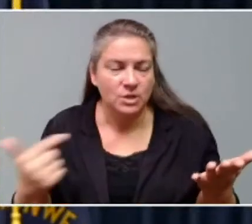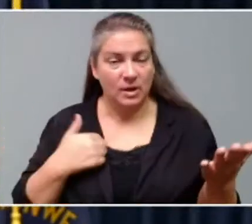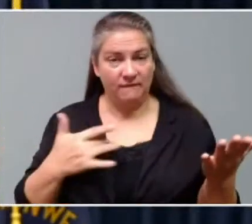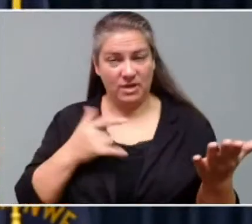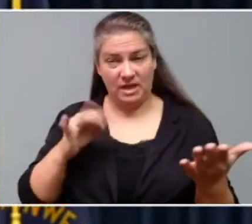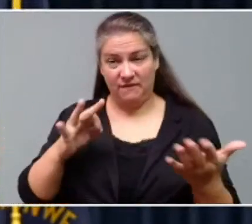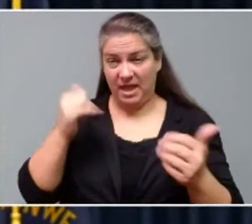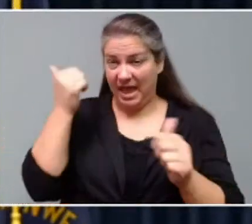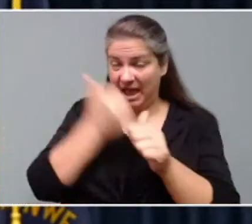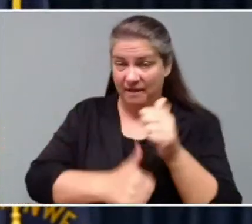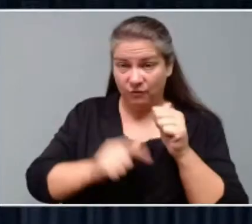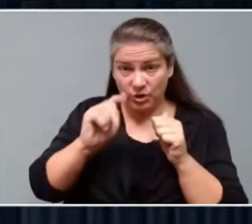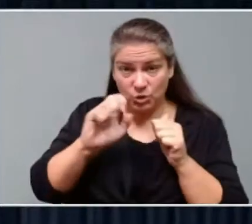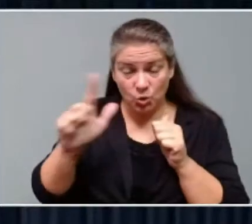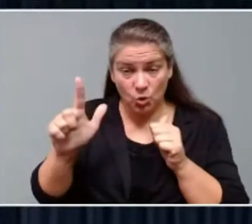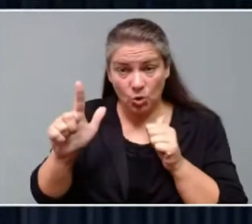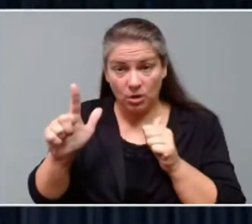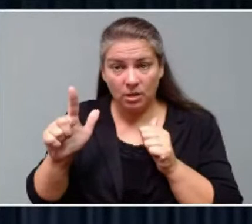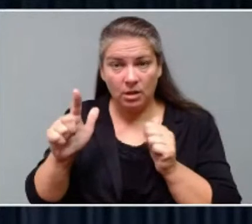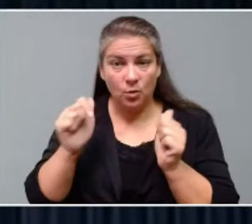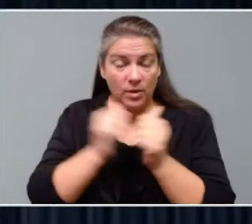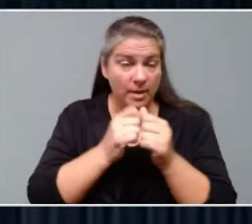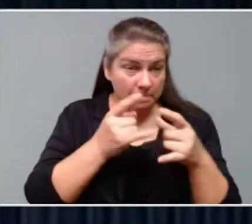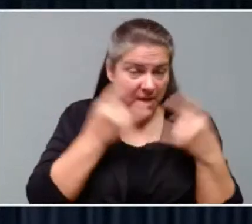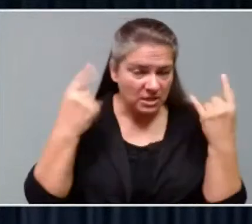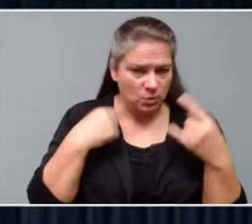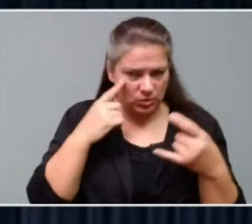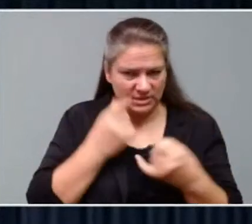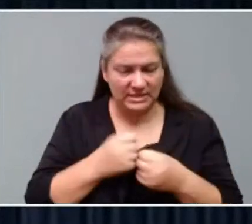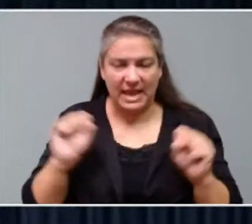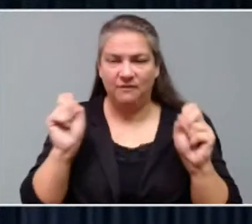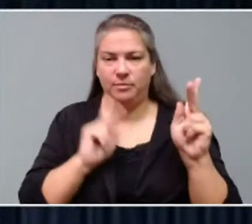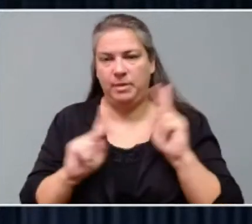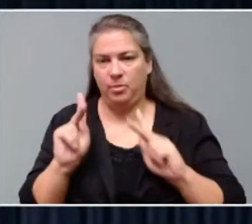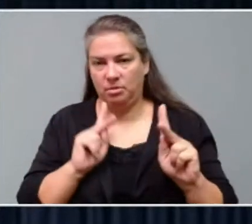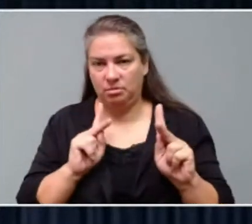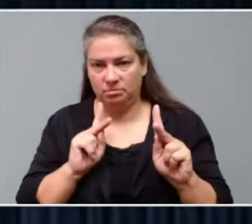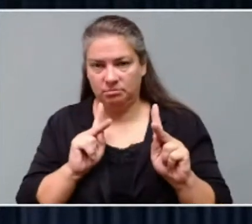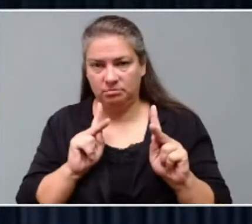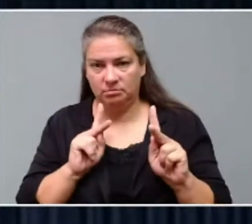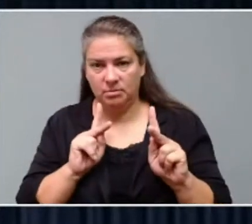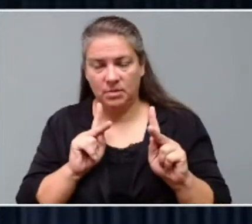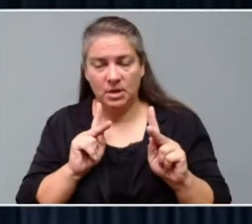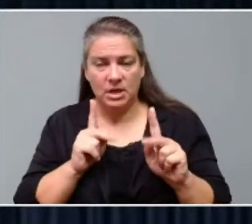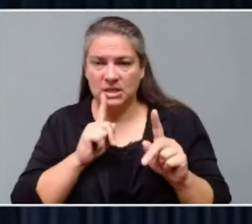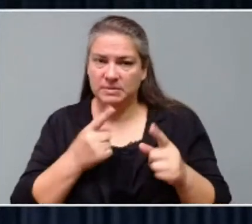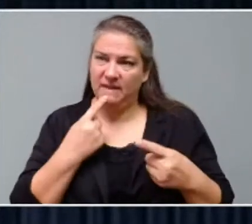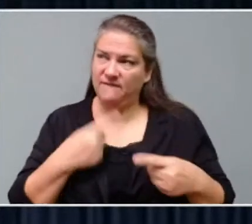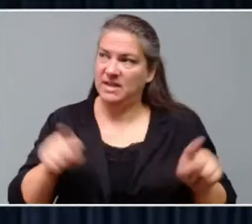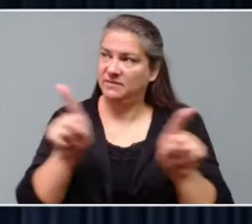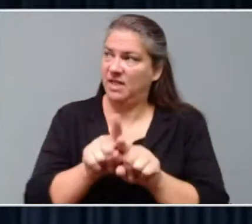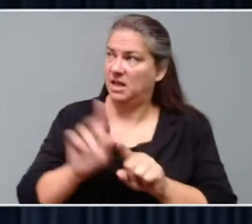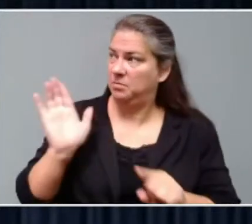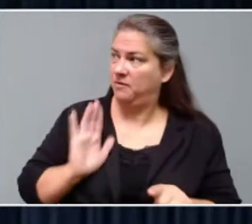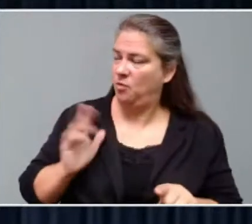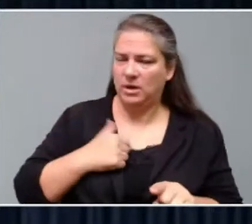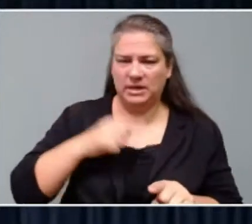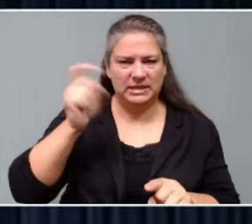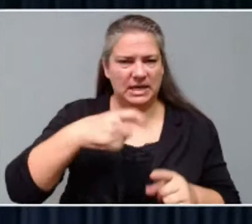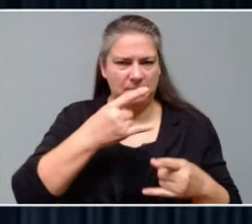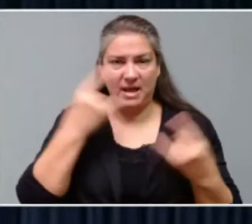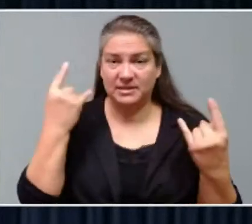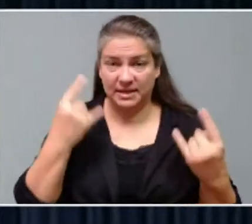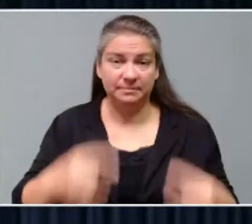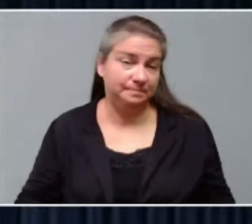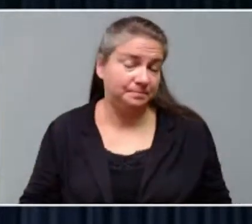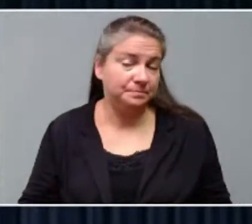to masking, we will save a lot more people. I believe to be as effective as we have in the past, we need masking too. Now,